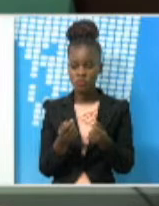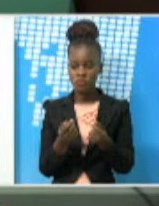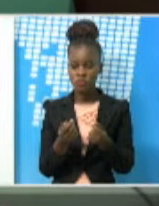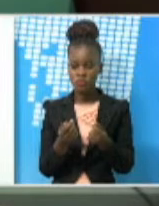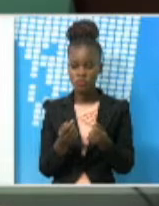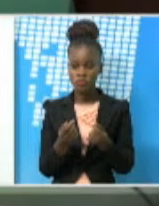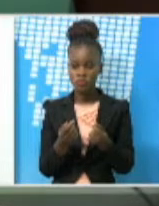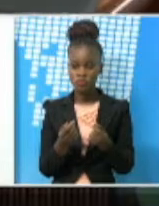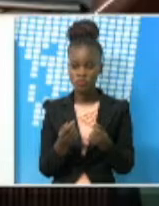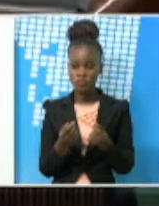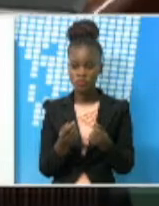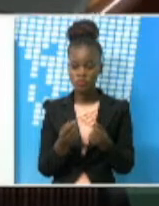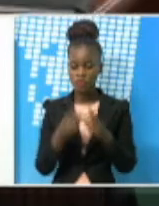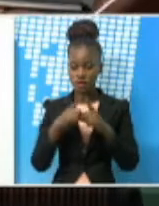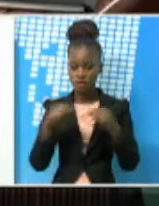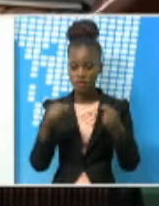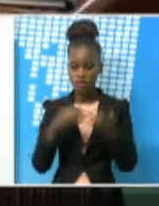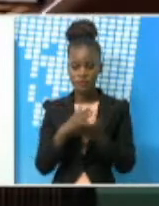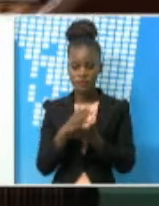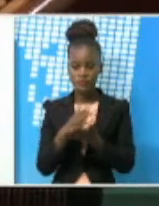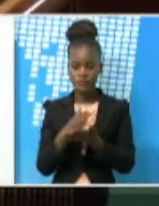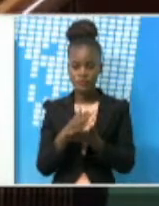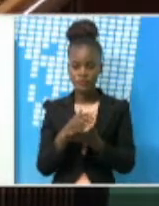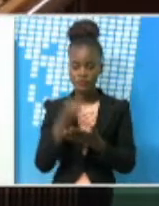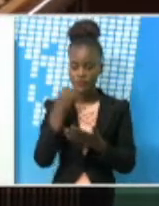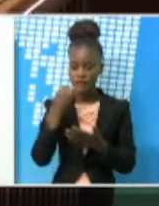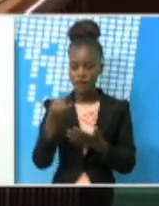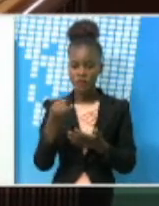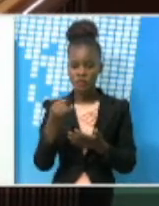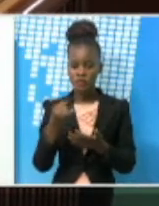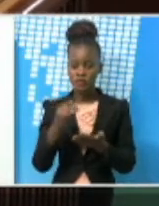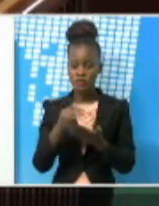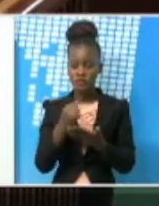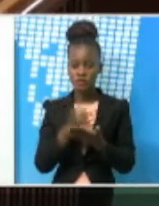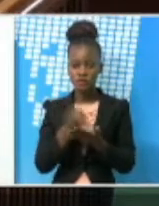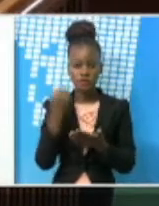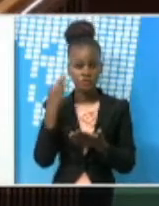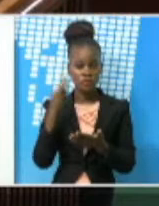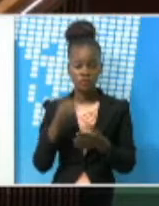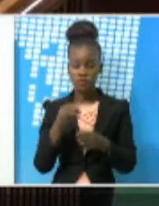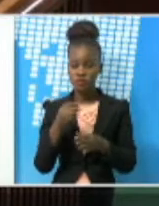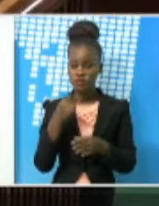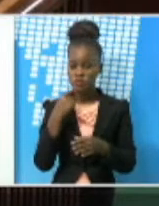It's a statement of fact. On order, because, Mr. Speaker,